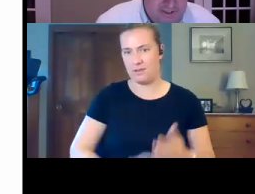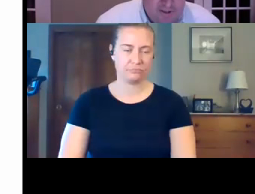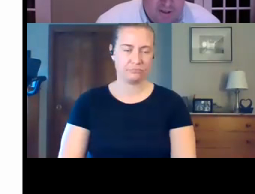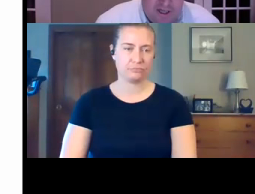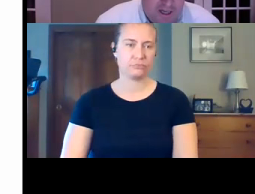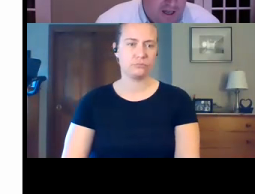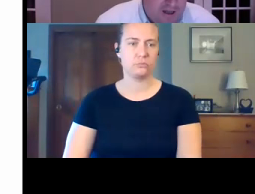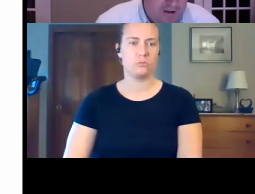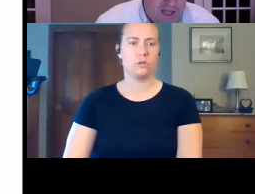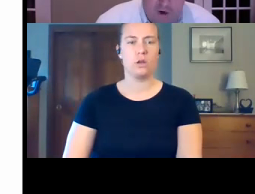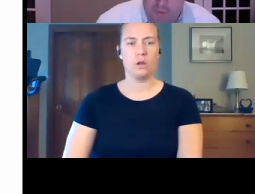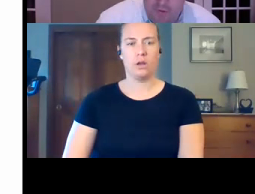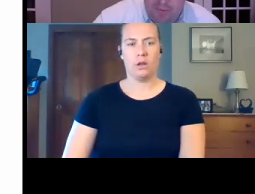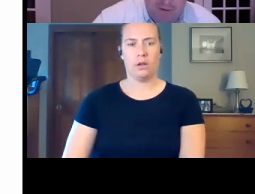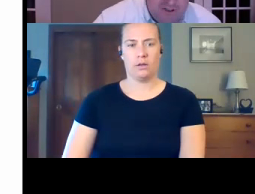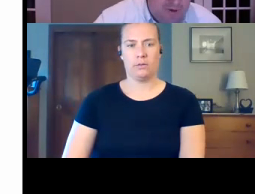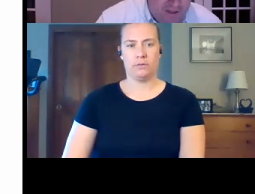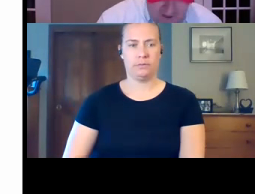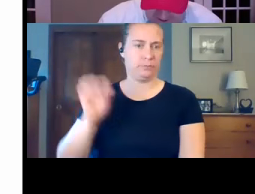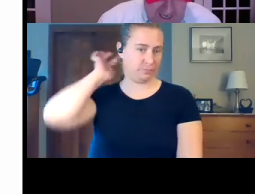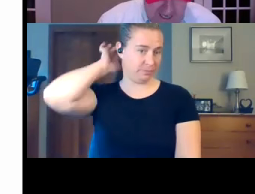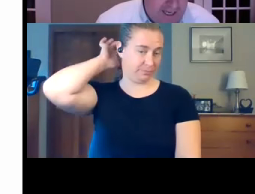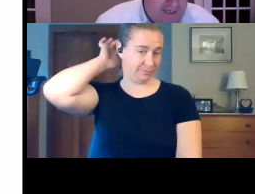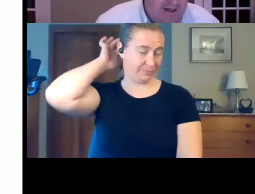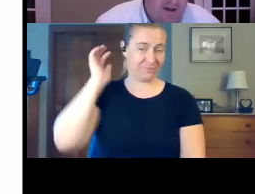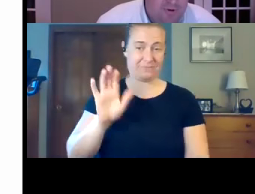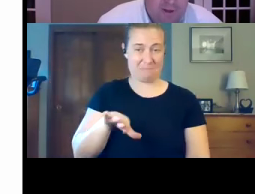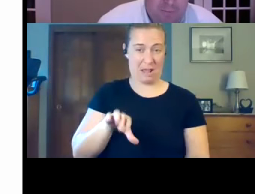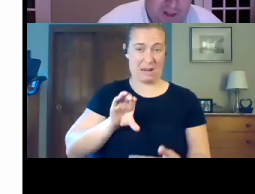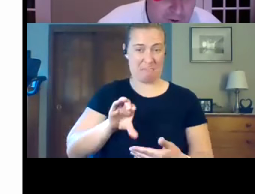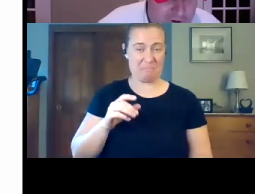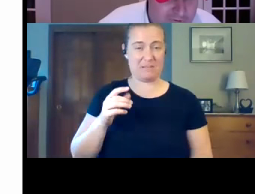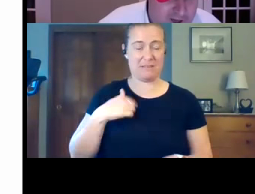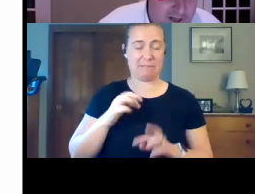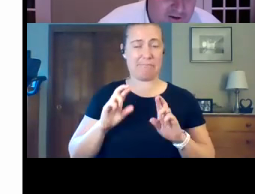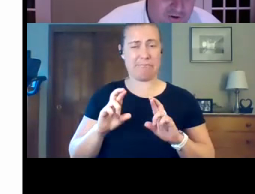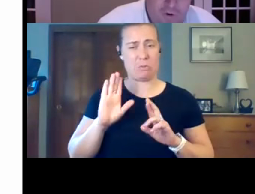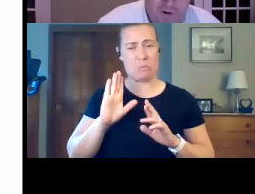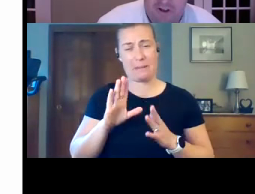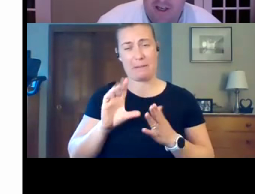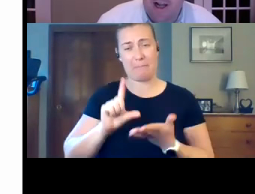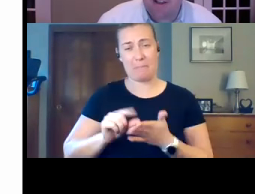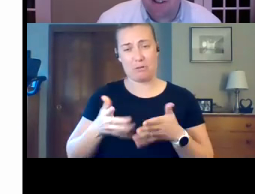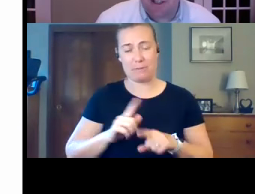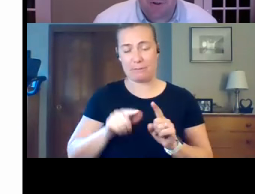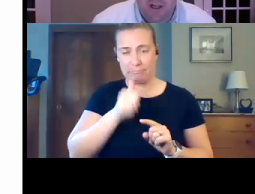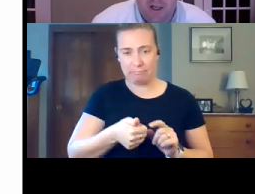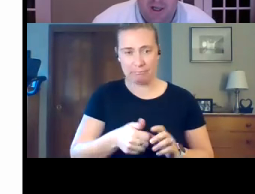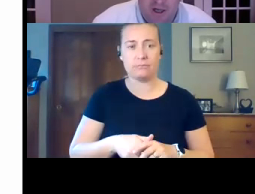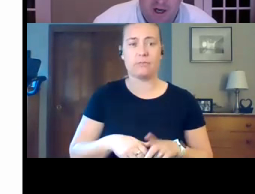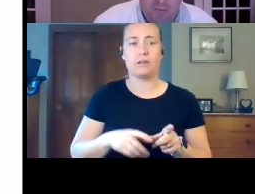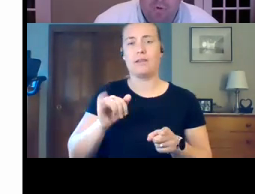This is, I'd hoped would be published, but I think is not yet, a paper led by Luke Wolfenden and colleagues in